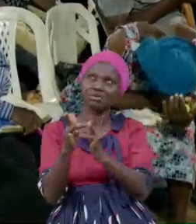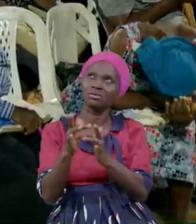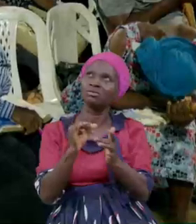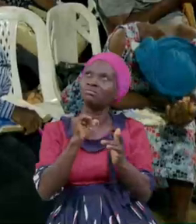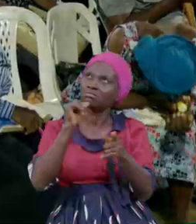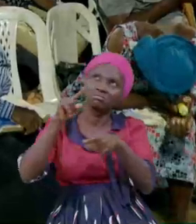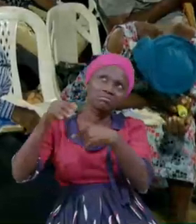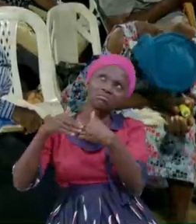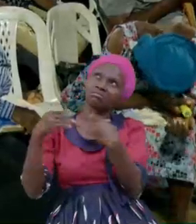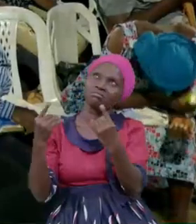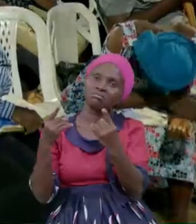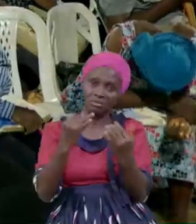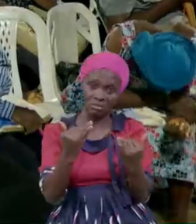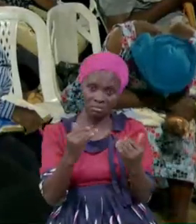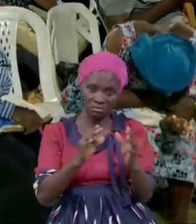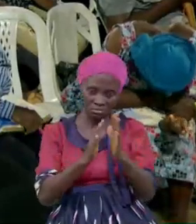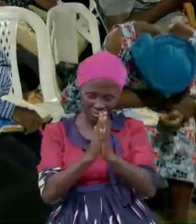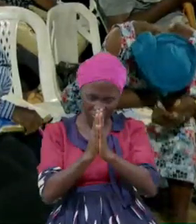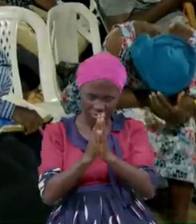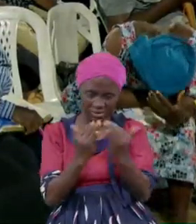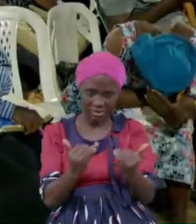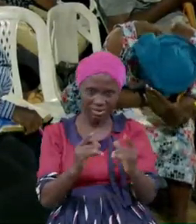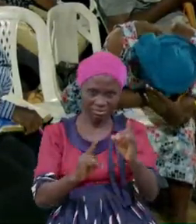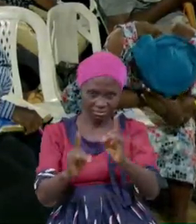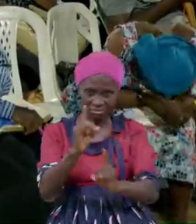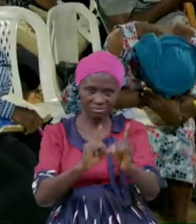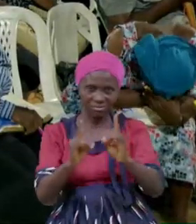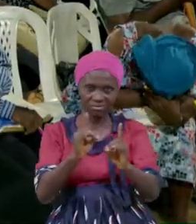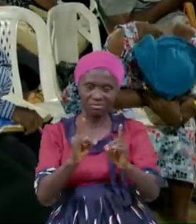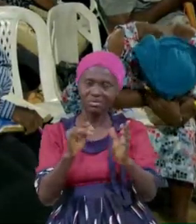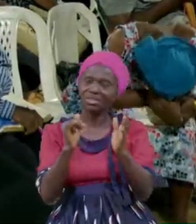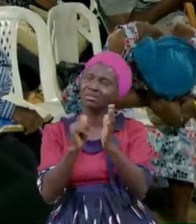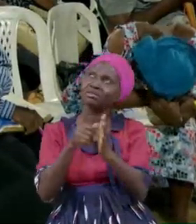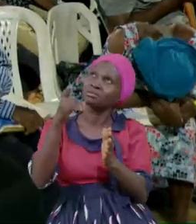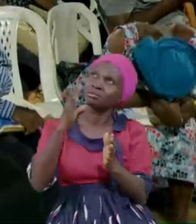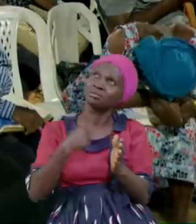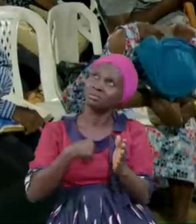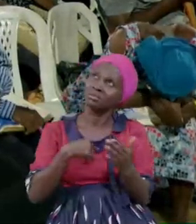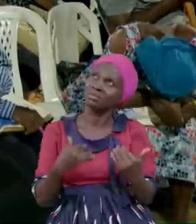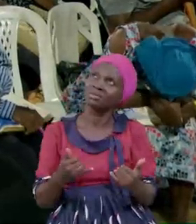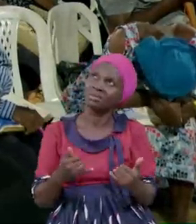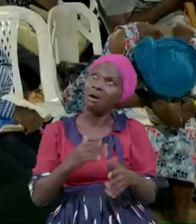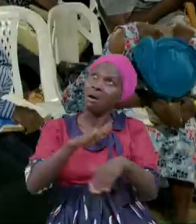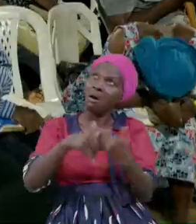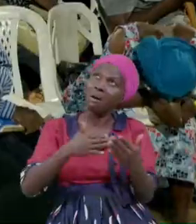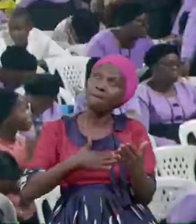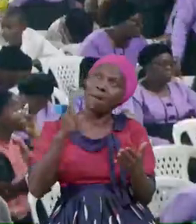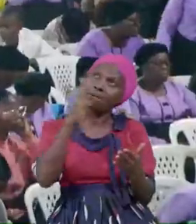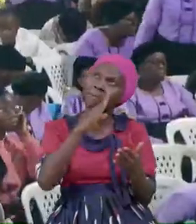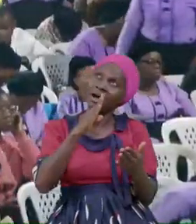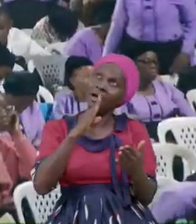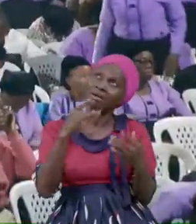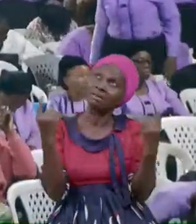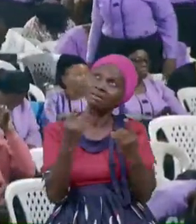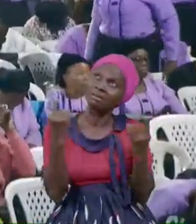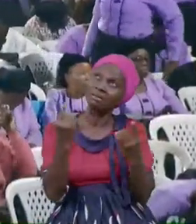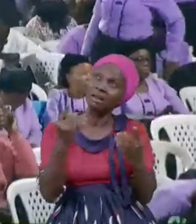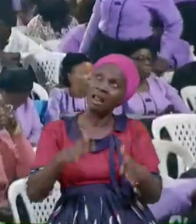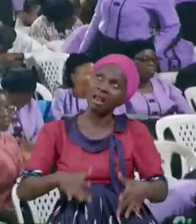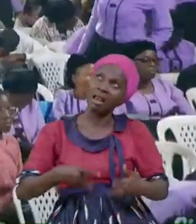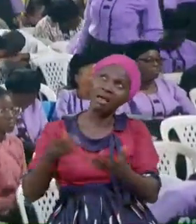Tell him, I leave all my past life. I come to the new life. I come to